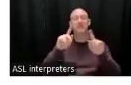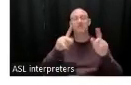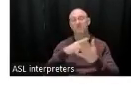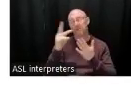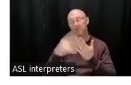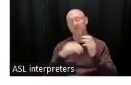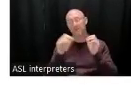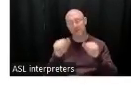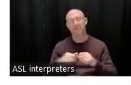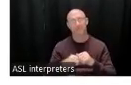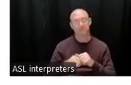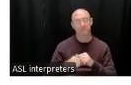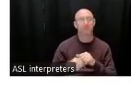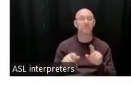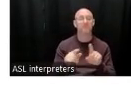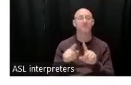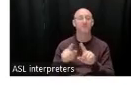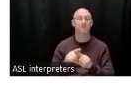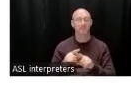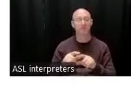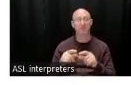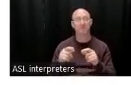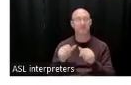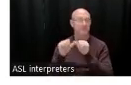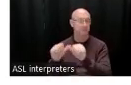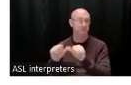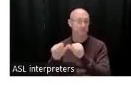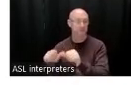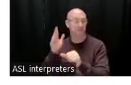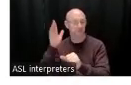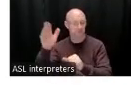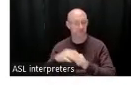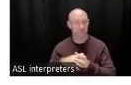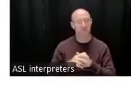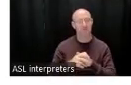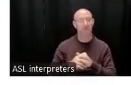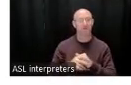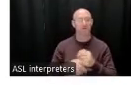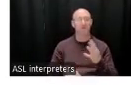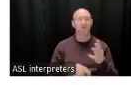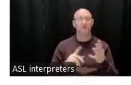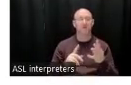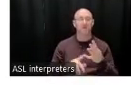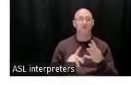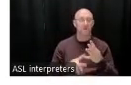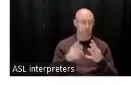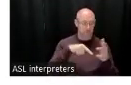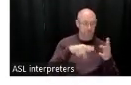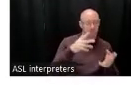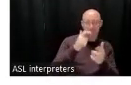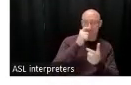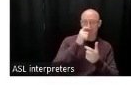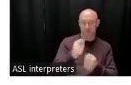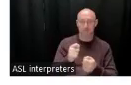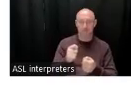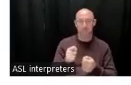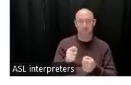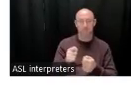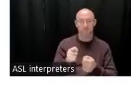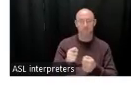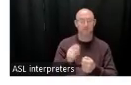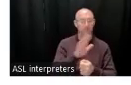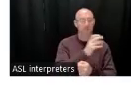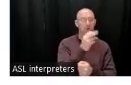more impactful, and also whether it can be sustainable in the future. And funders may be interested in it by virtue of their